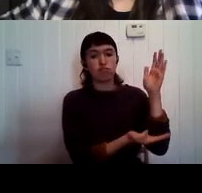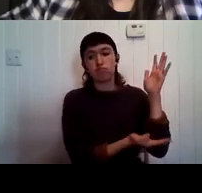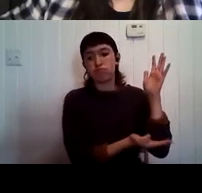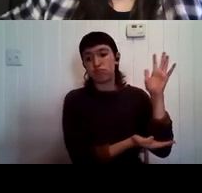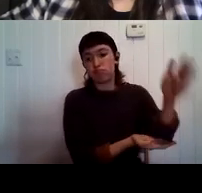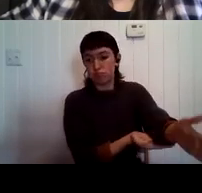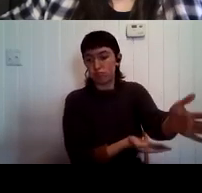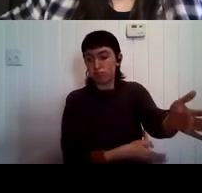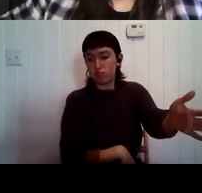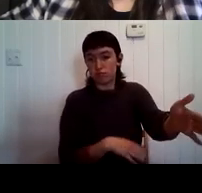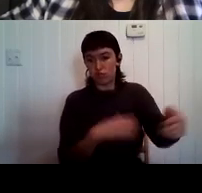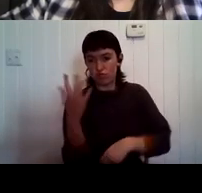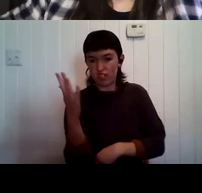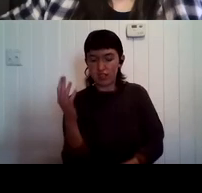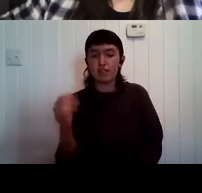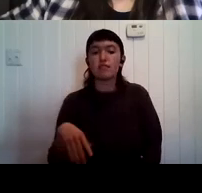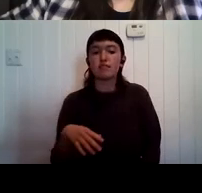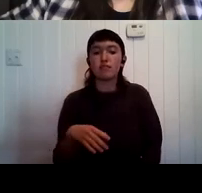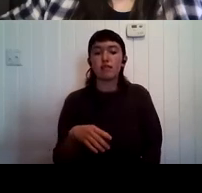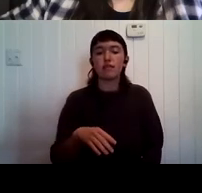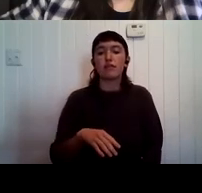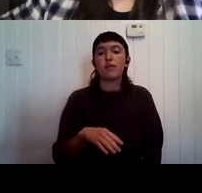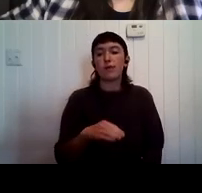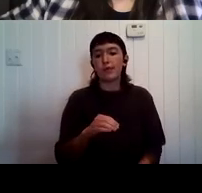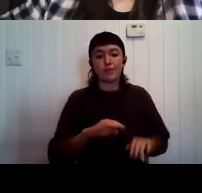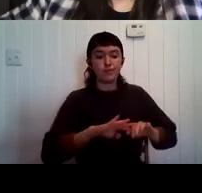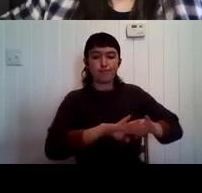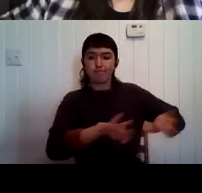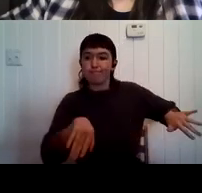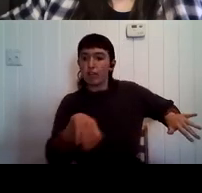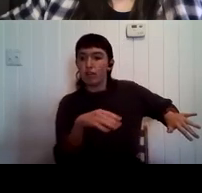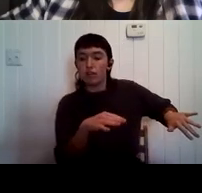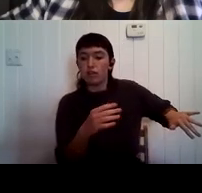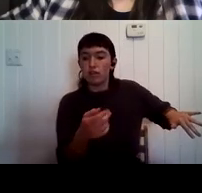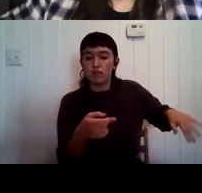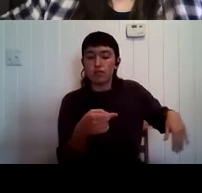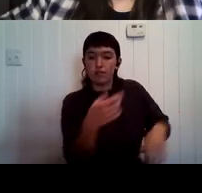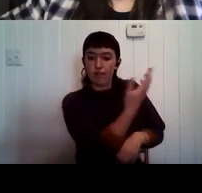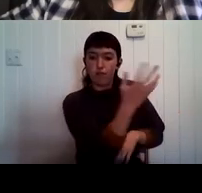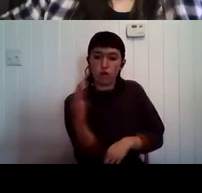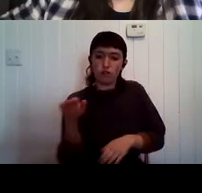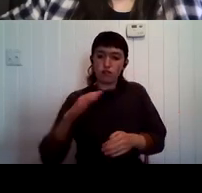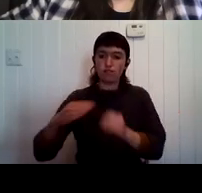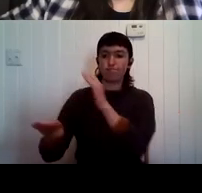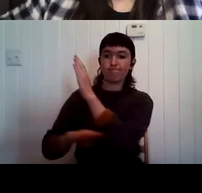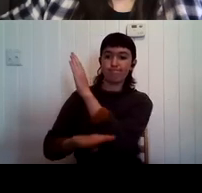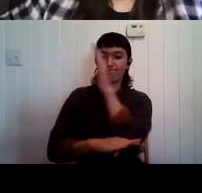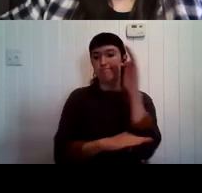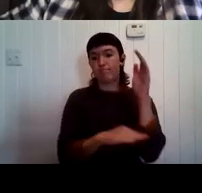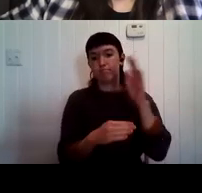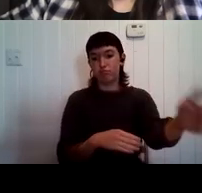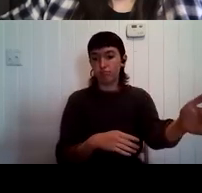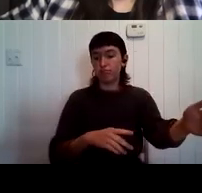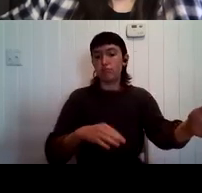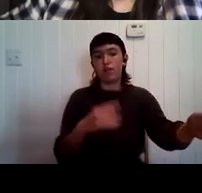to clear forest to make houses, or because they need to take the trees for paper, or